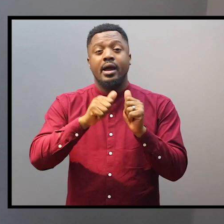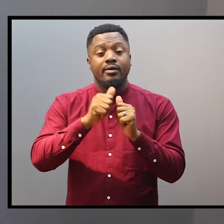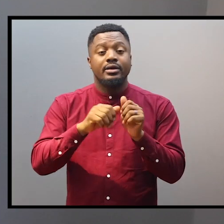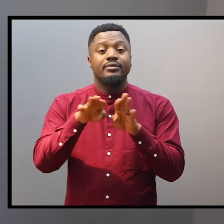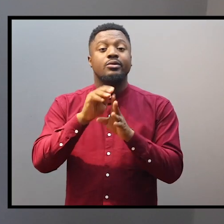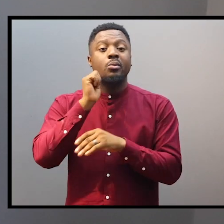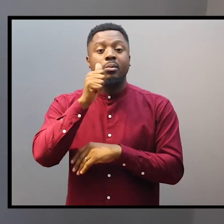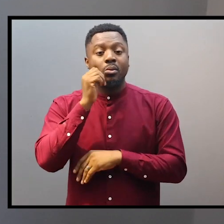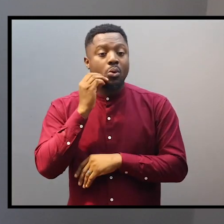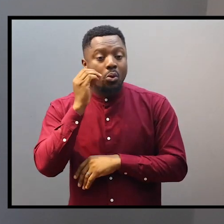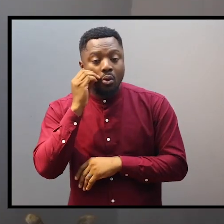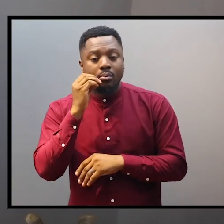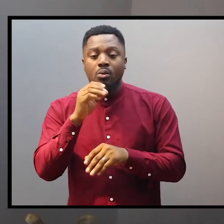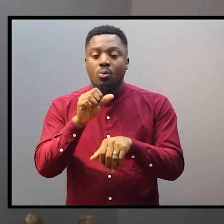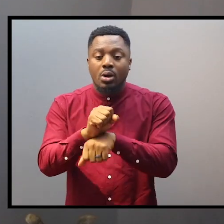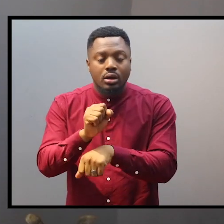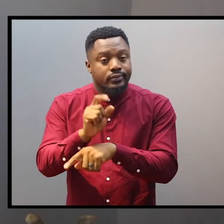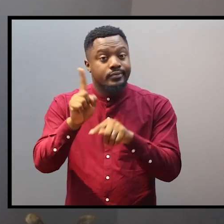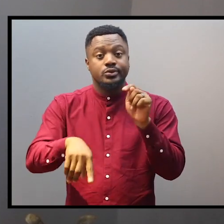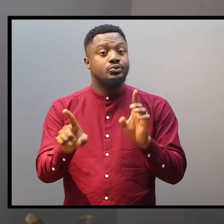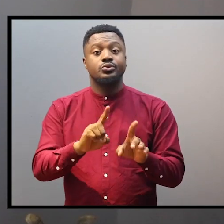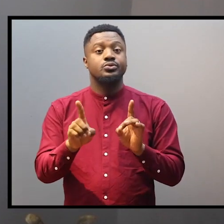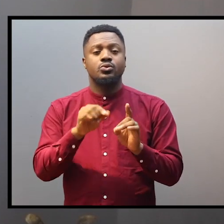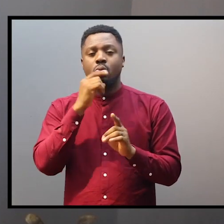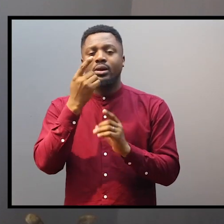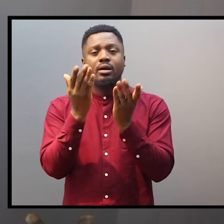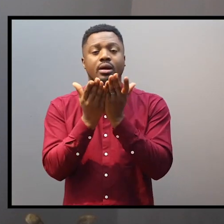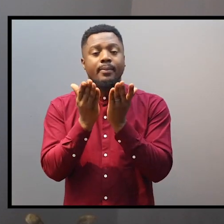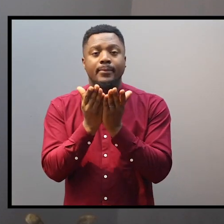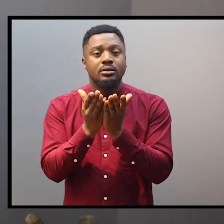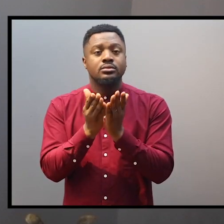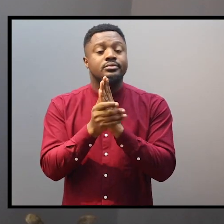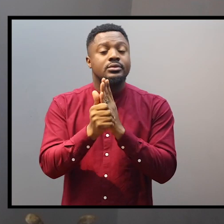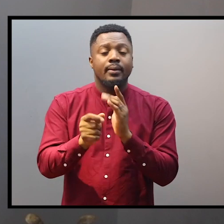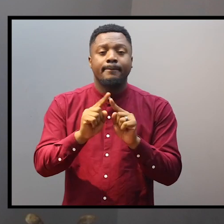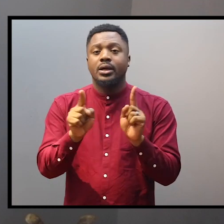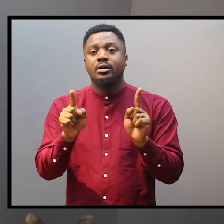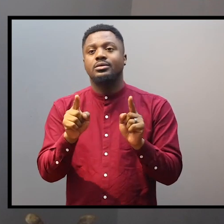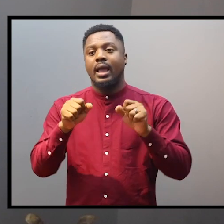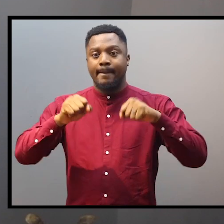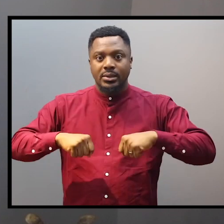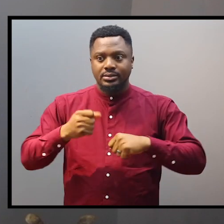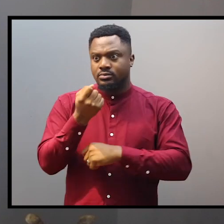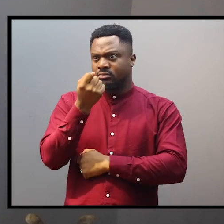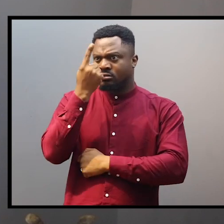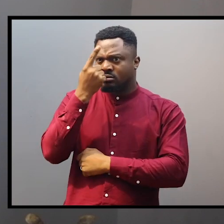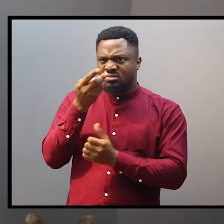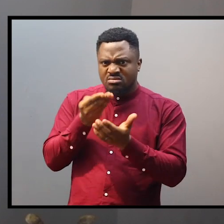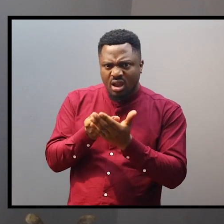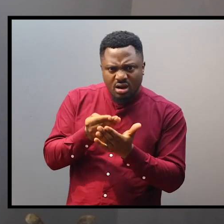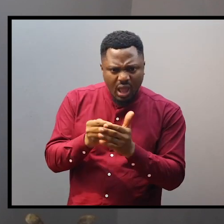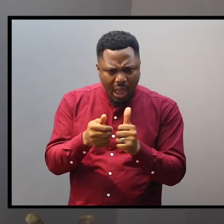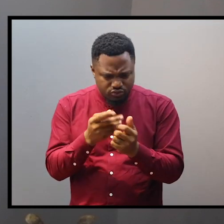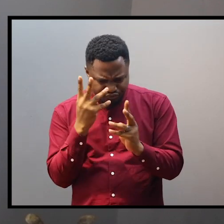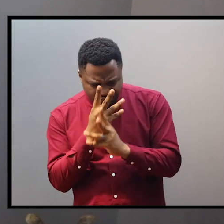everyday activities at home. So it's not only about academic skills, but even things like ability to understand